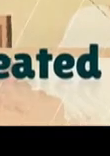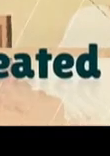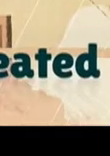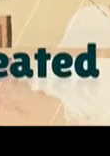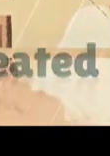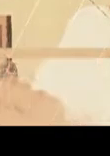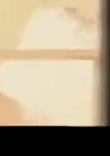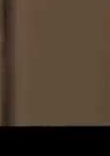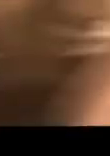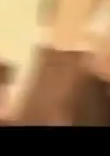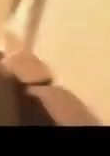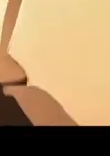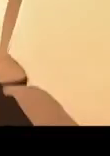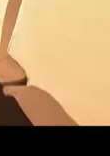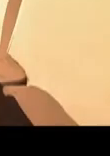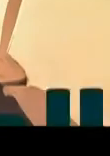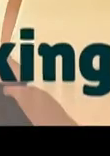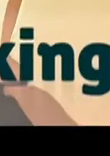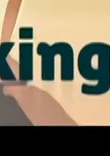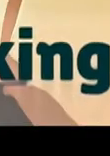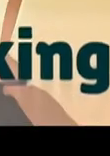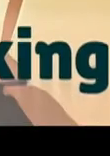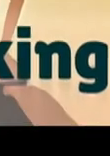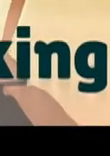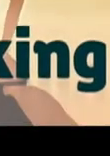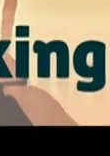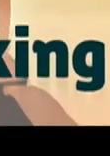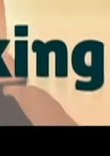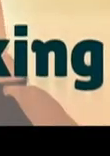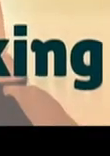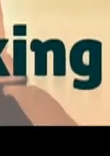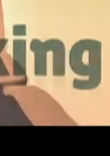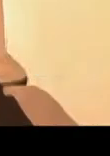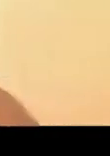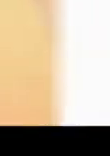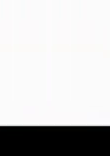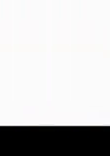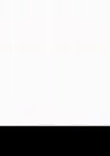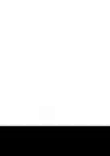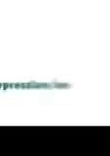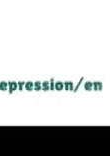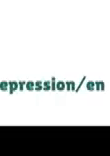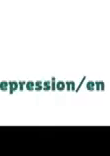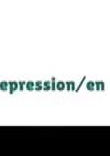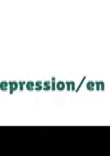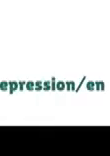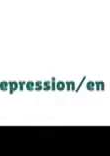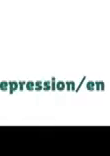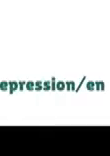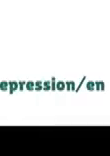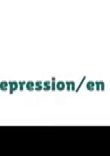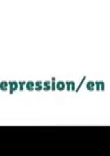Depression can be treated. The first step is talking.